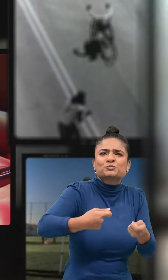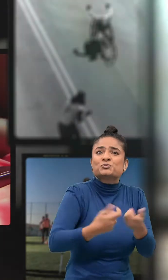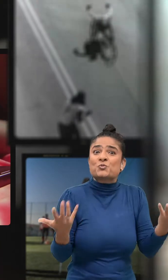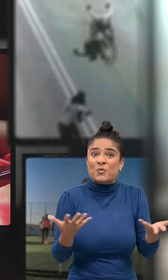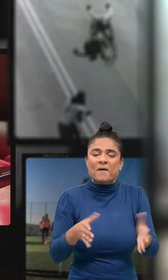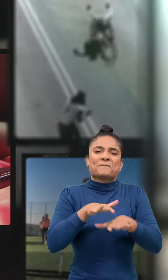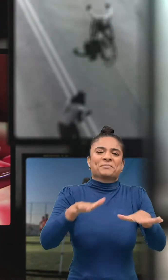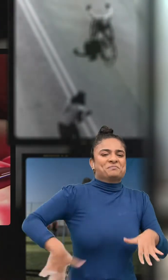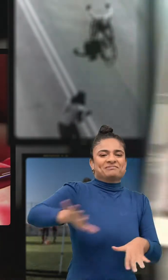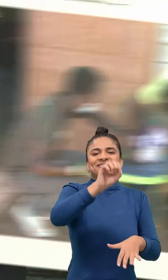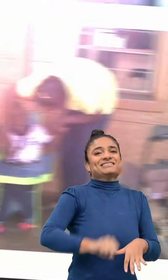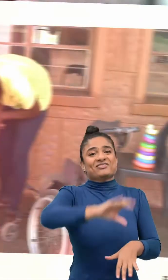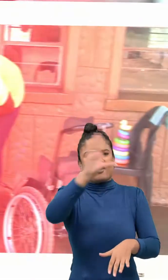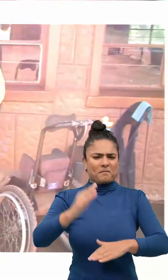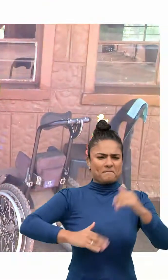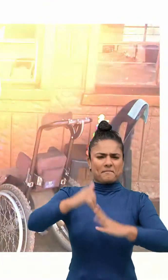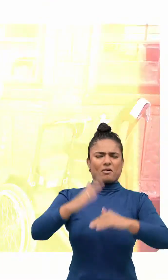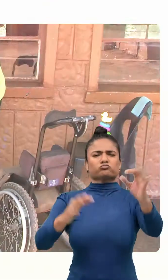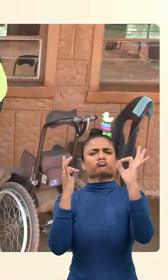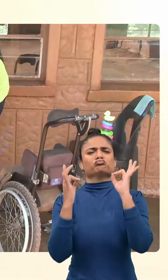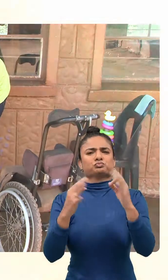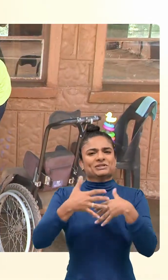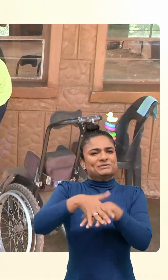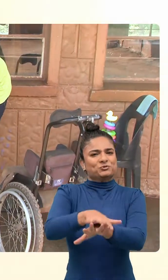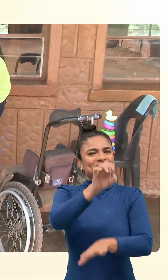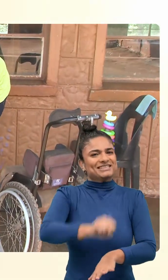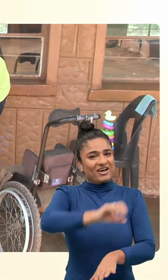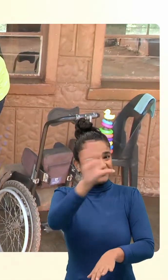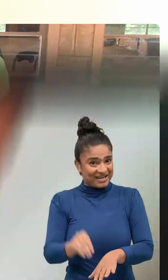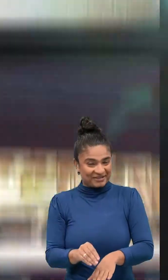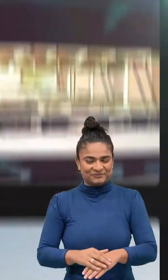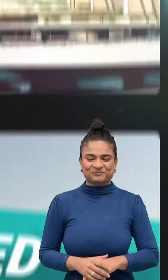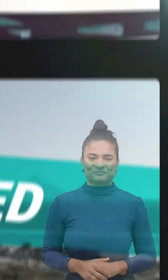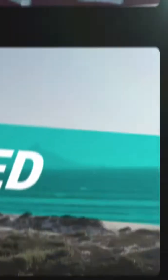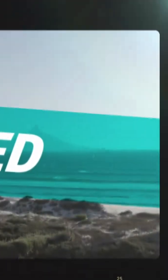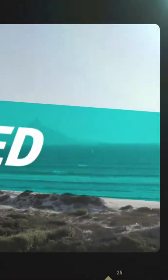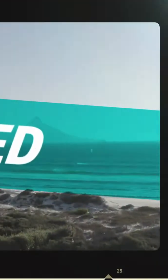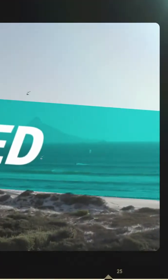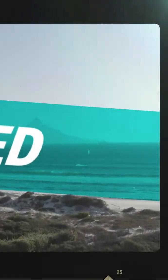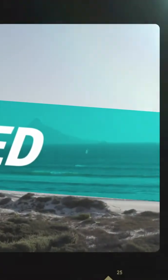persons with disabilities can and must make to building a disability-inclusive Mzansi.